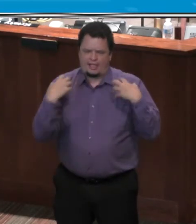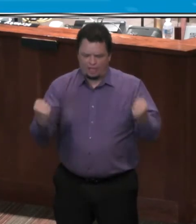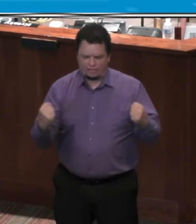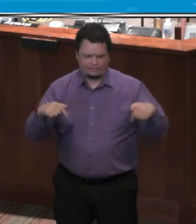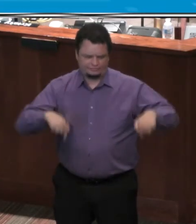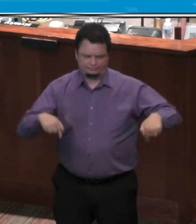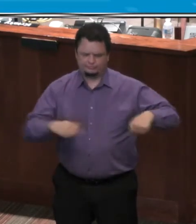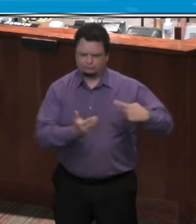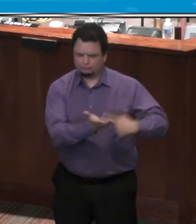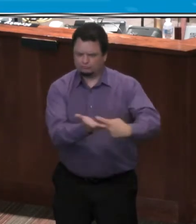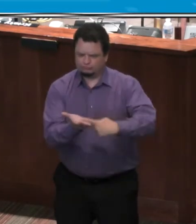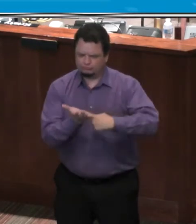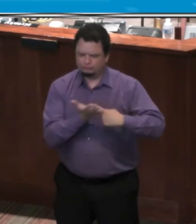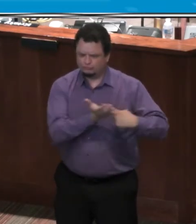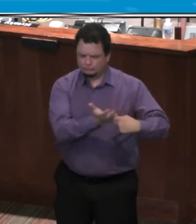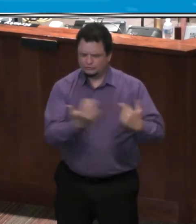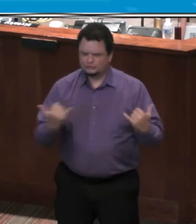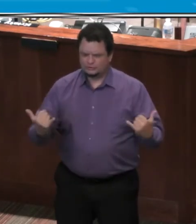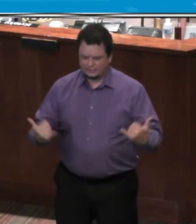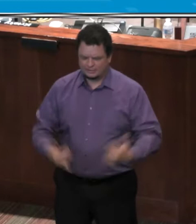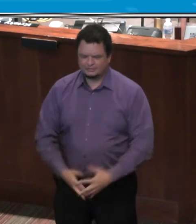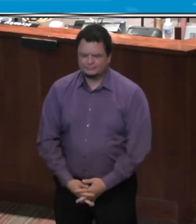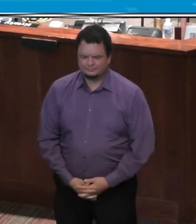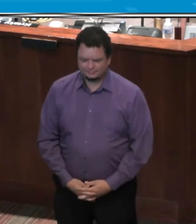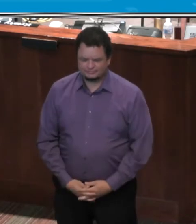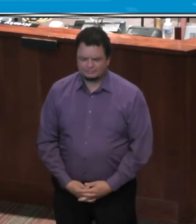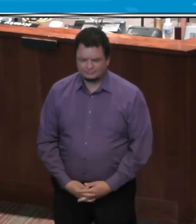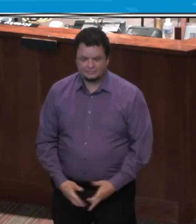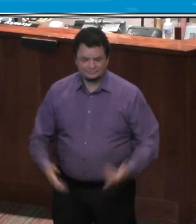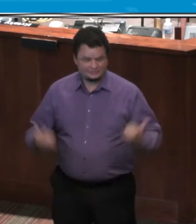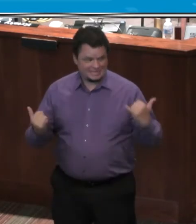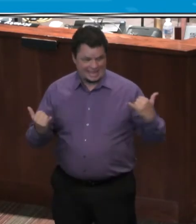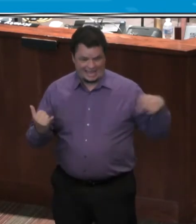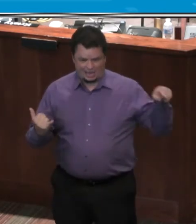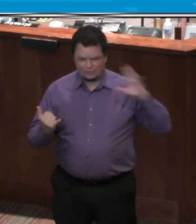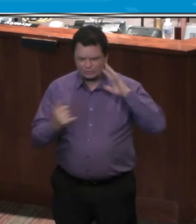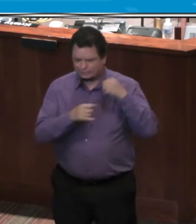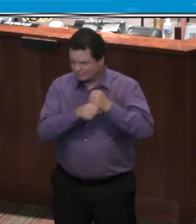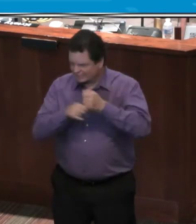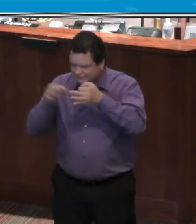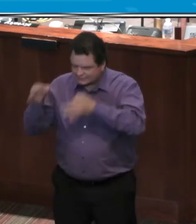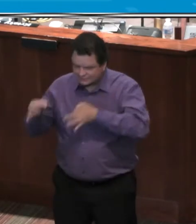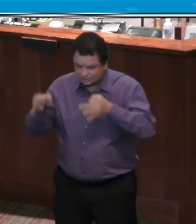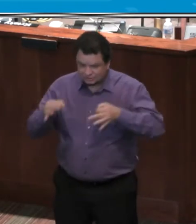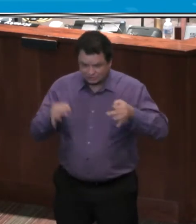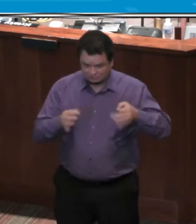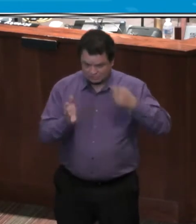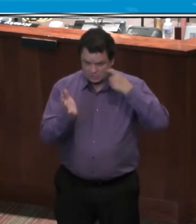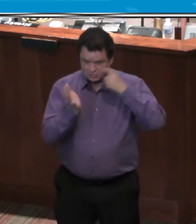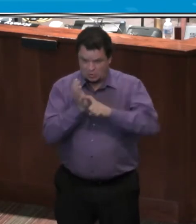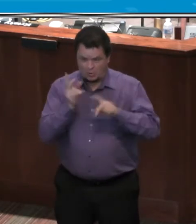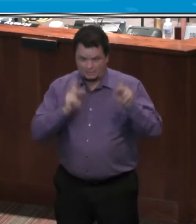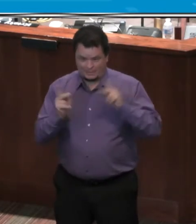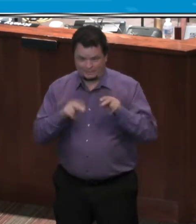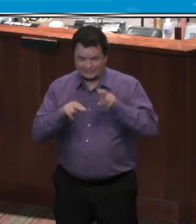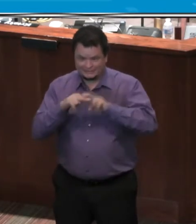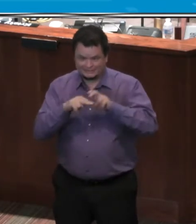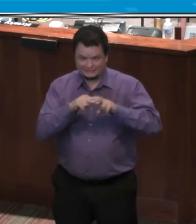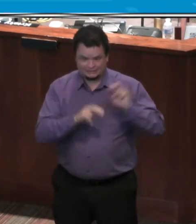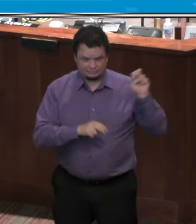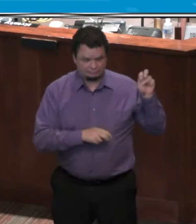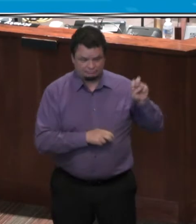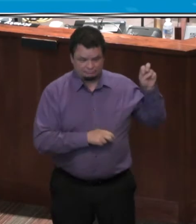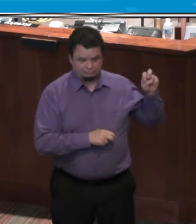that those of us who are behind the screen, we don't have to wear a mask, okay? Doris, if you want to take that off, that's